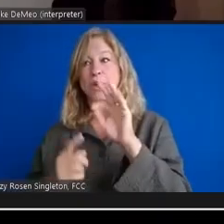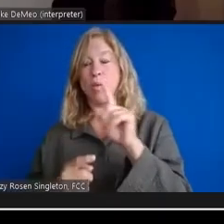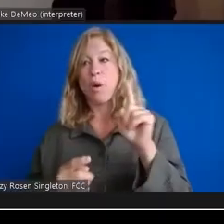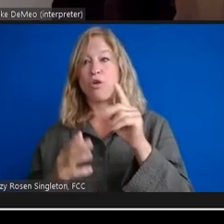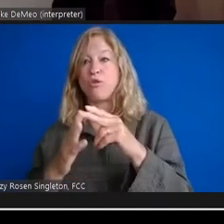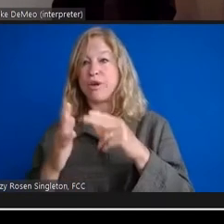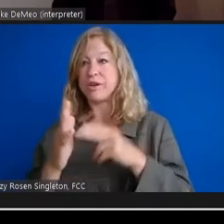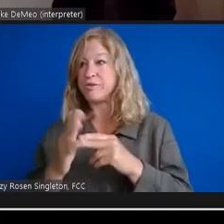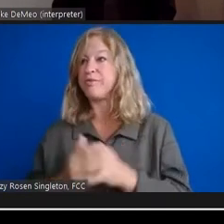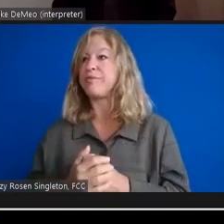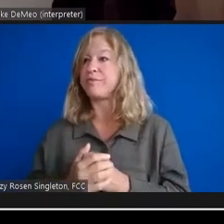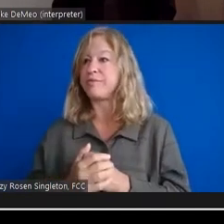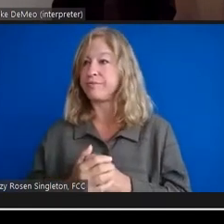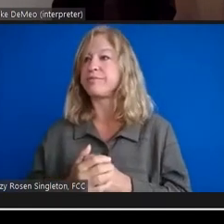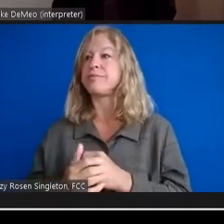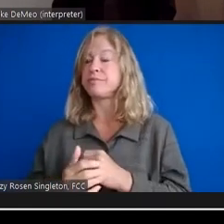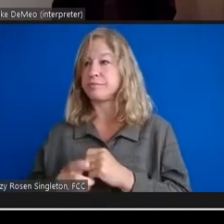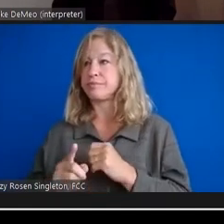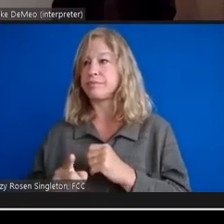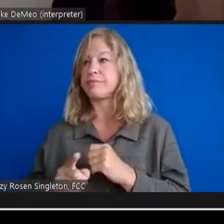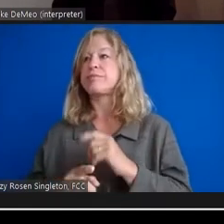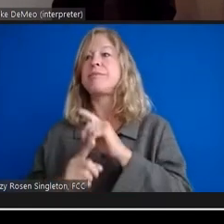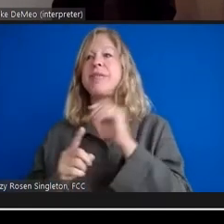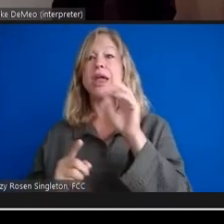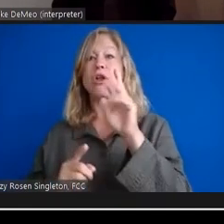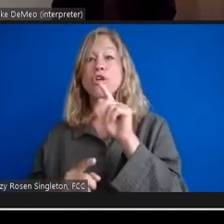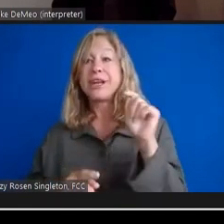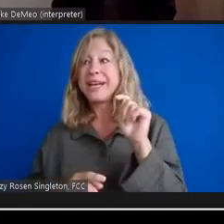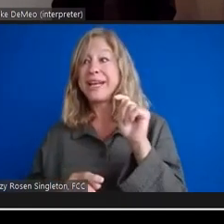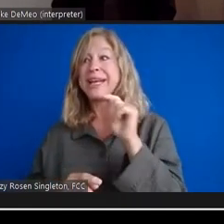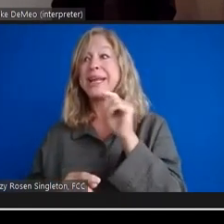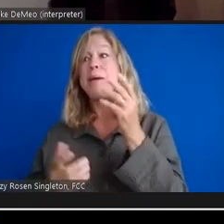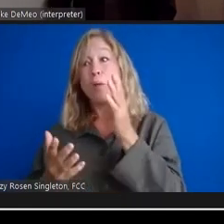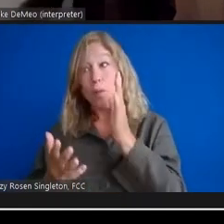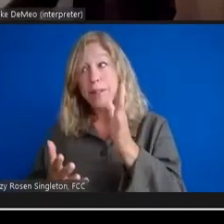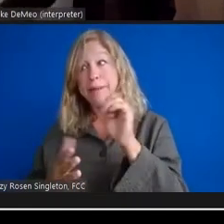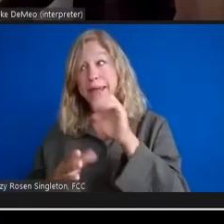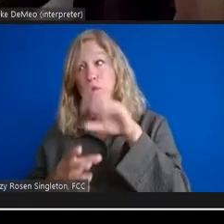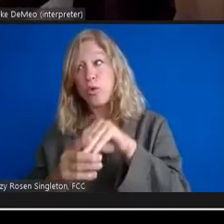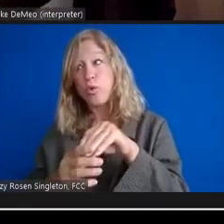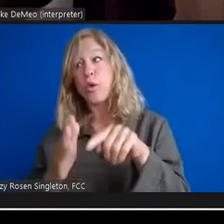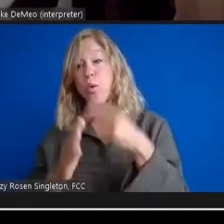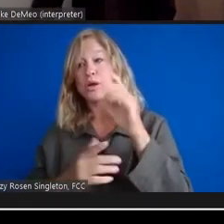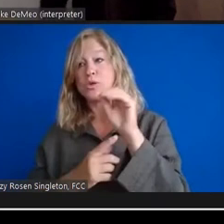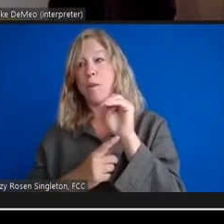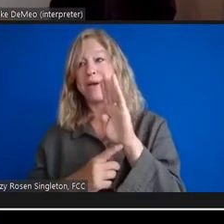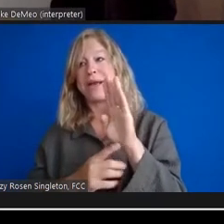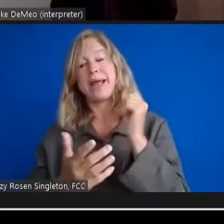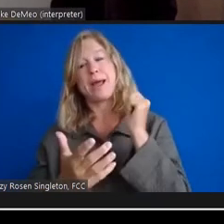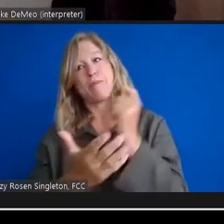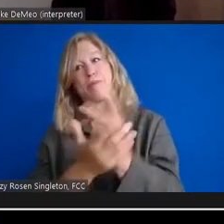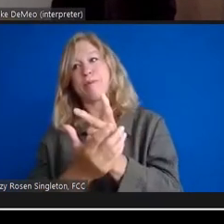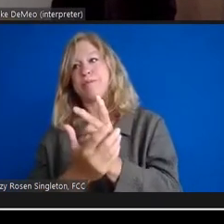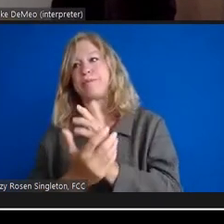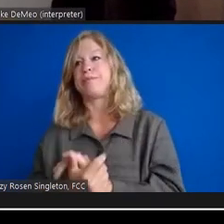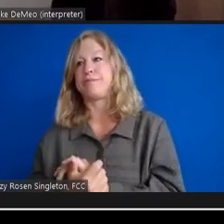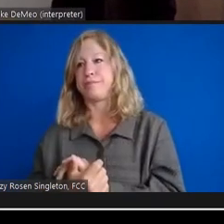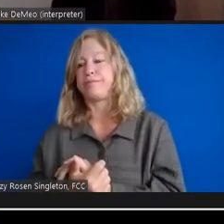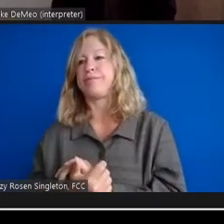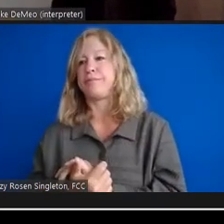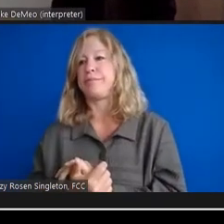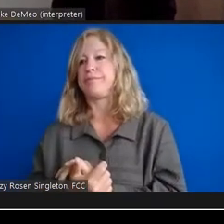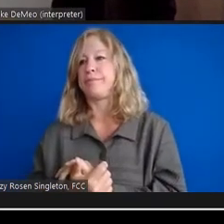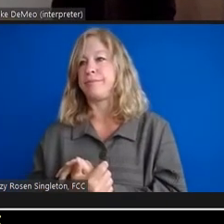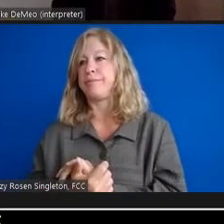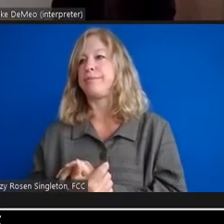And the FCC maintains a text to 911 registry, and RTT will be included once